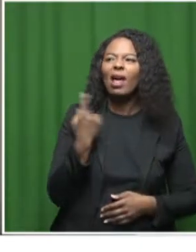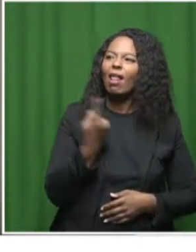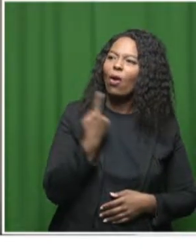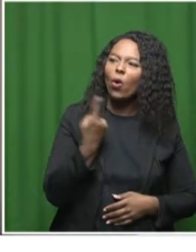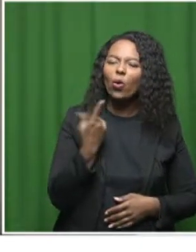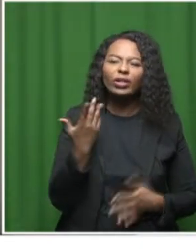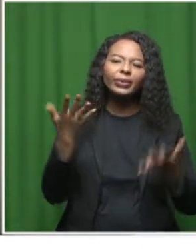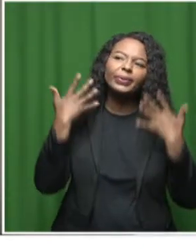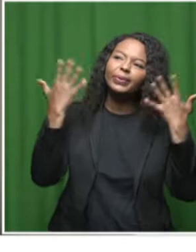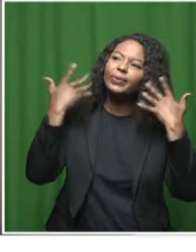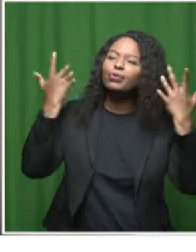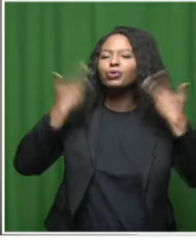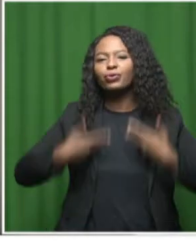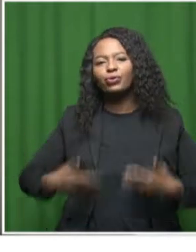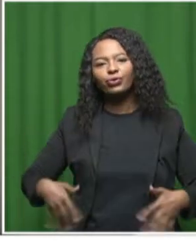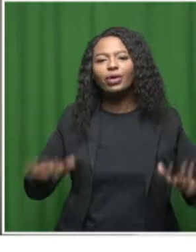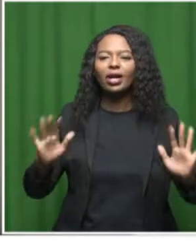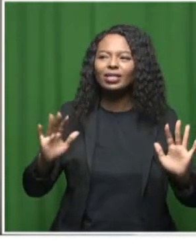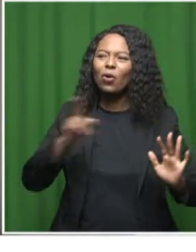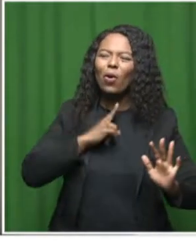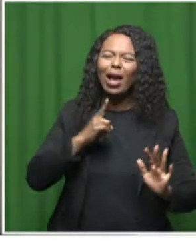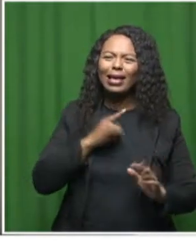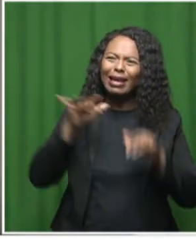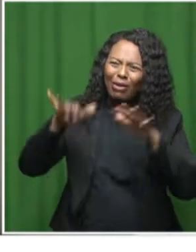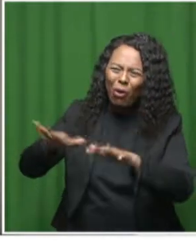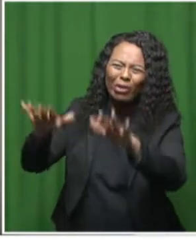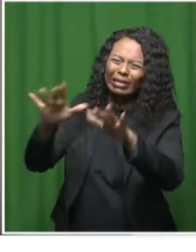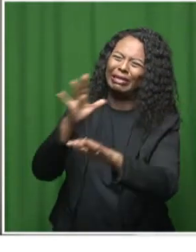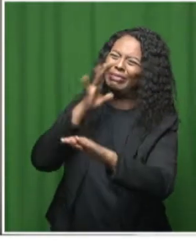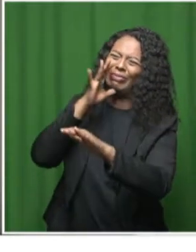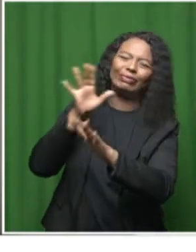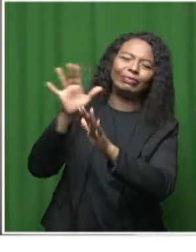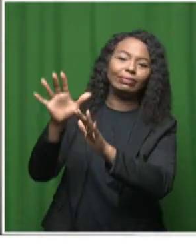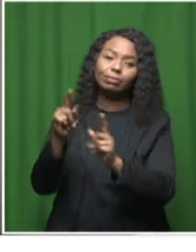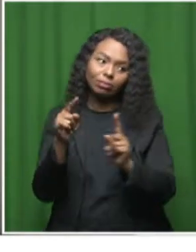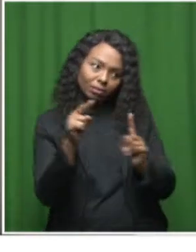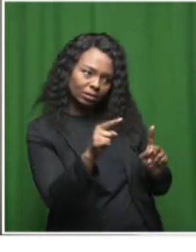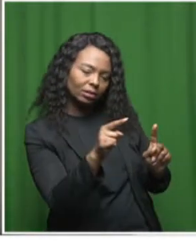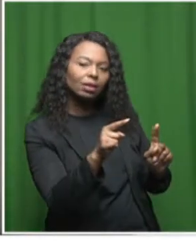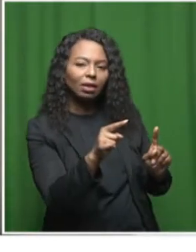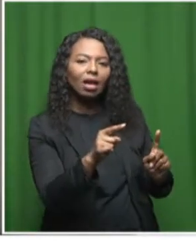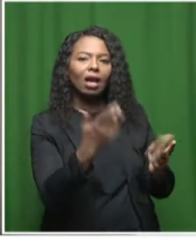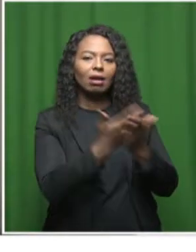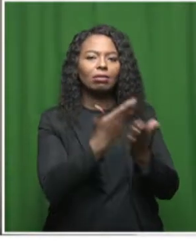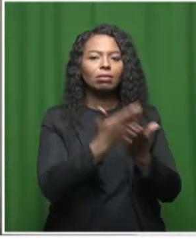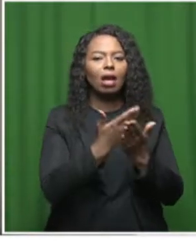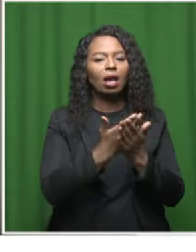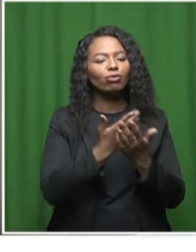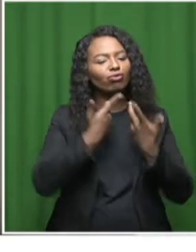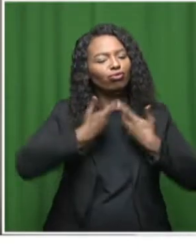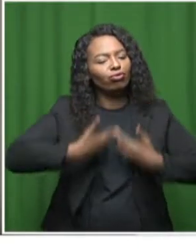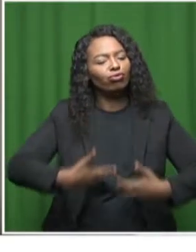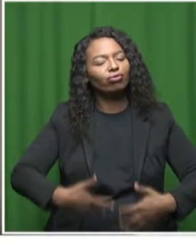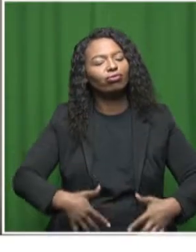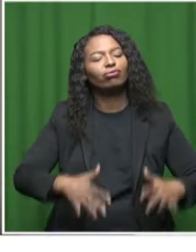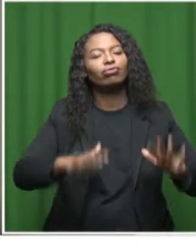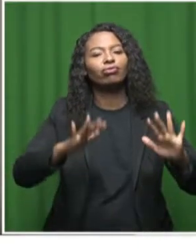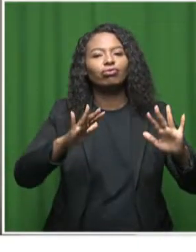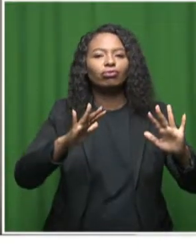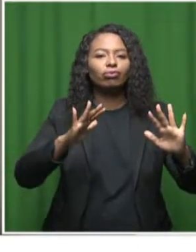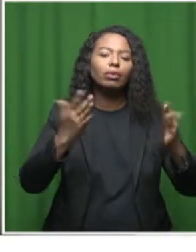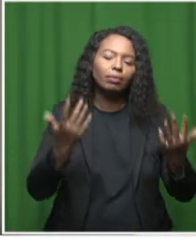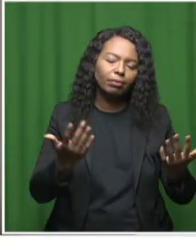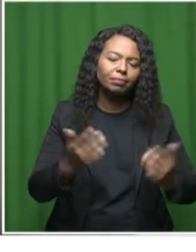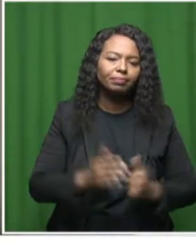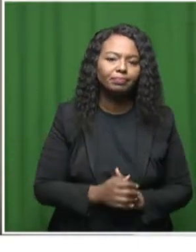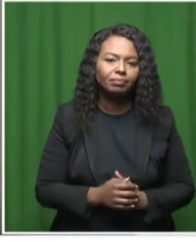the coast, it's going to be really crowded and packed with people. But these sites that we work with, tend to be a lot more exclusive, and